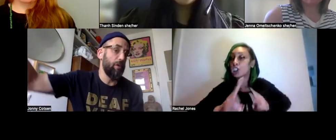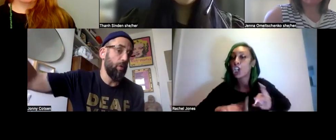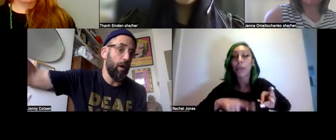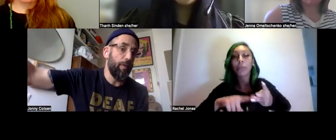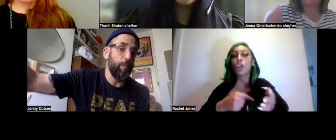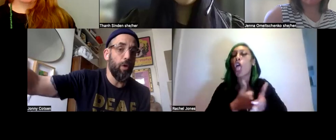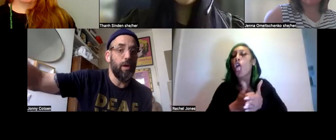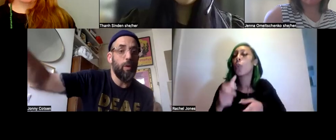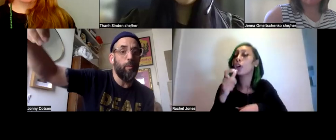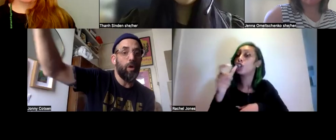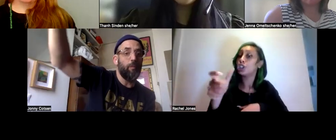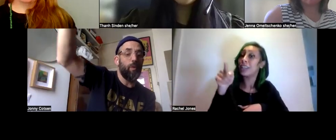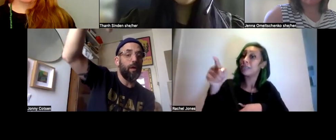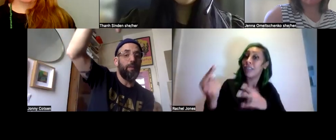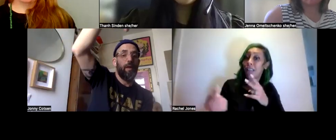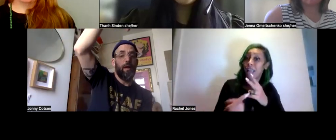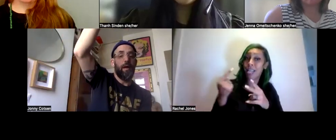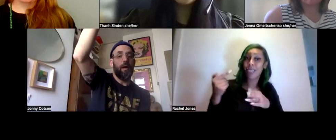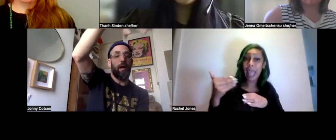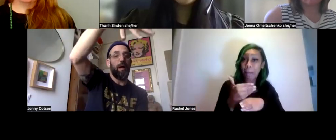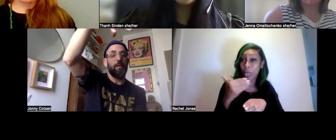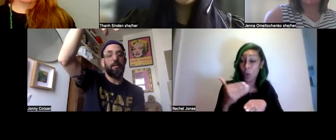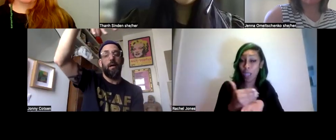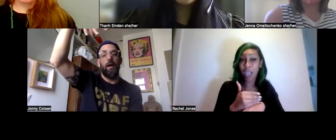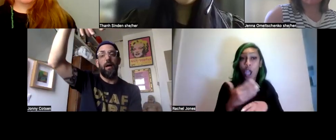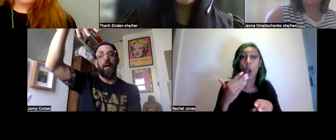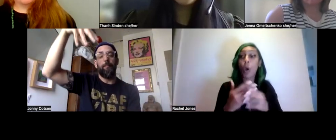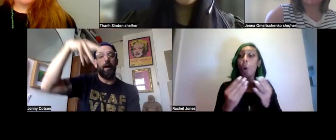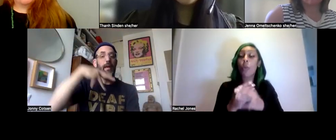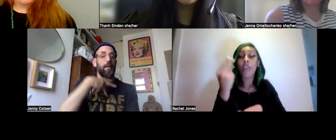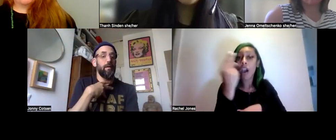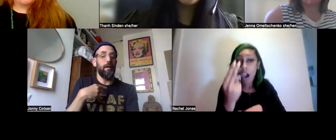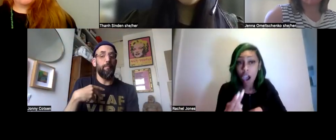suggest to other employers when working with artists.